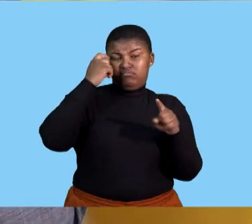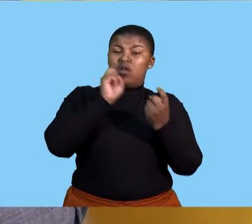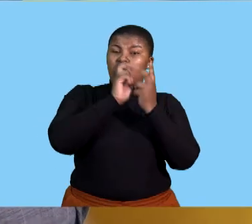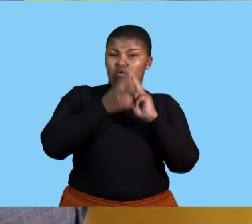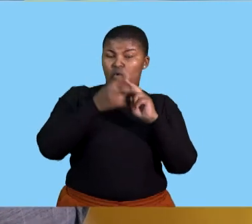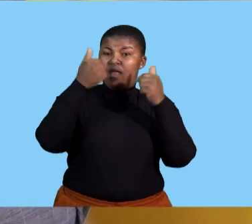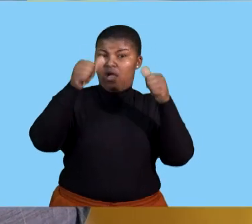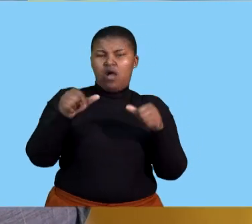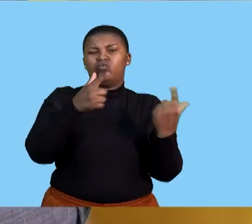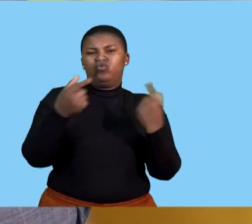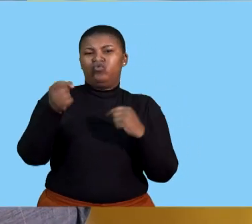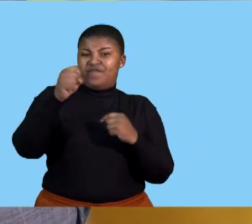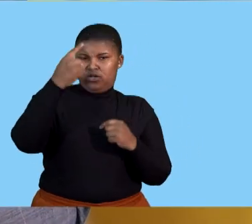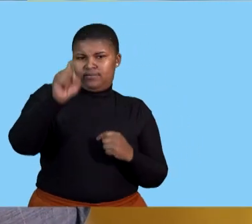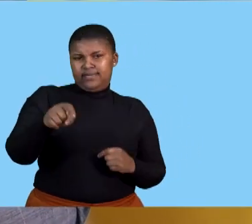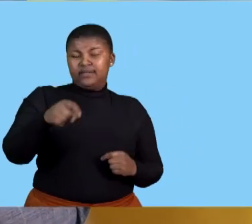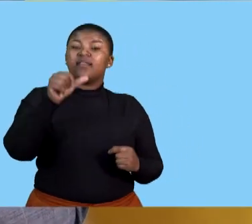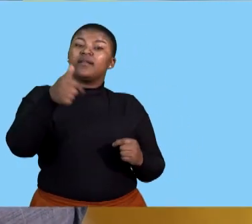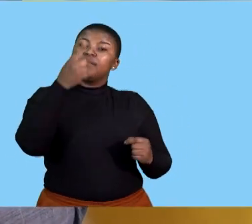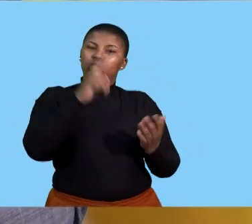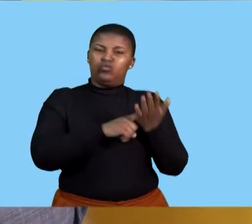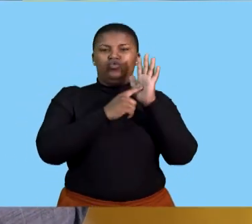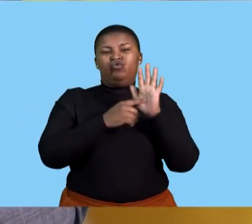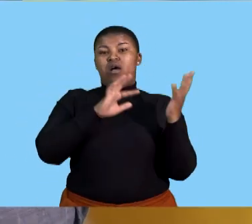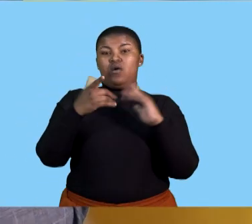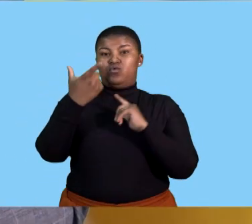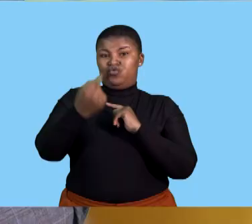loan account, we'll do the loan account first. Then I'll show you